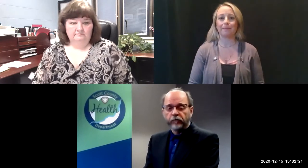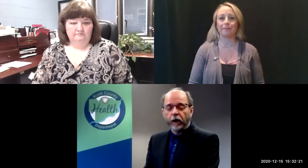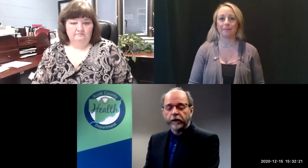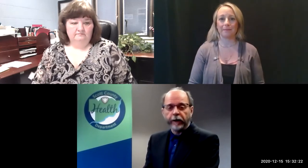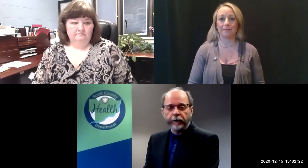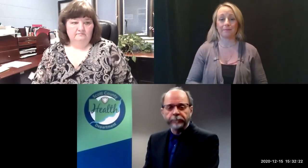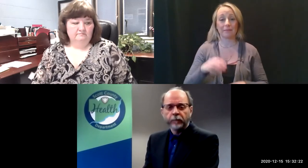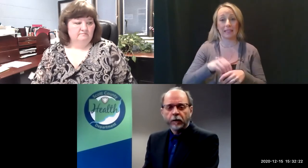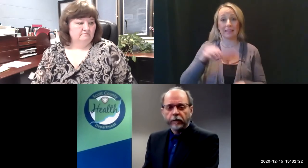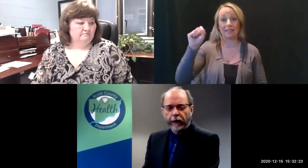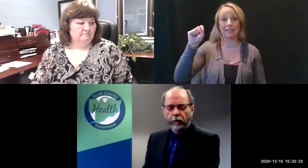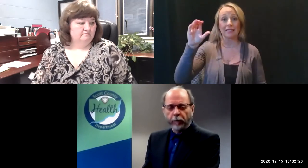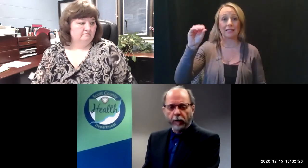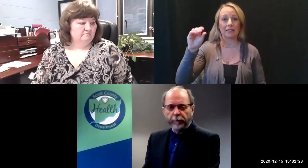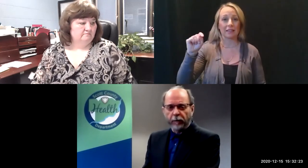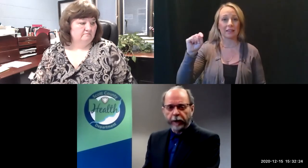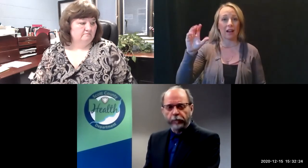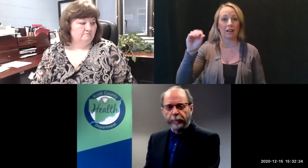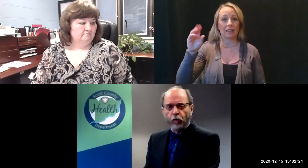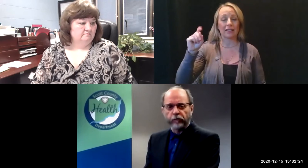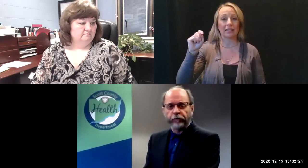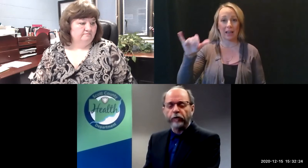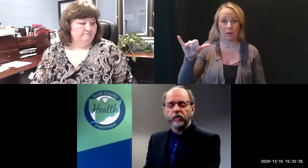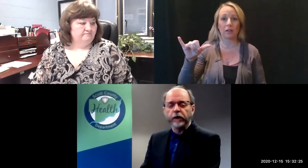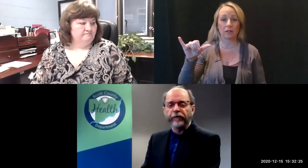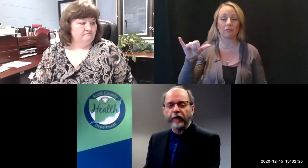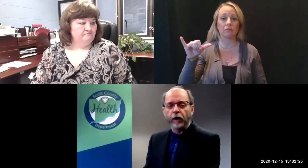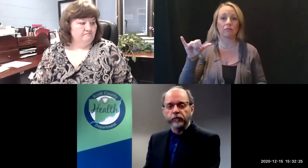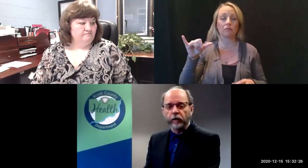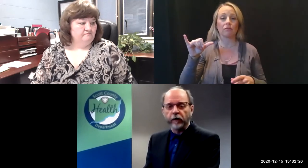In Scott County, the Iowa Department of Public Health reports